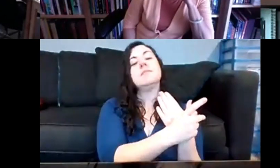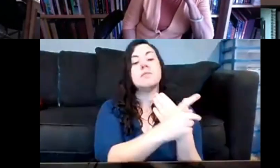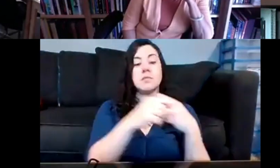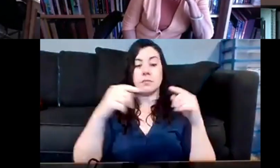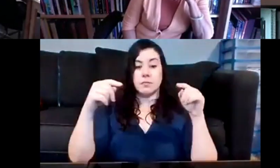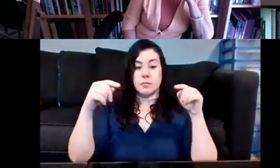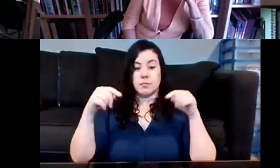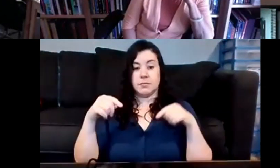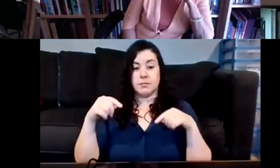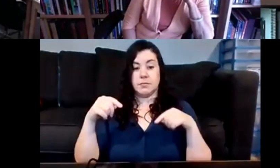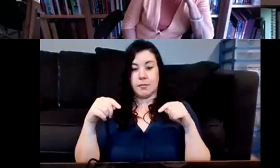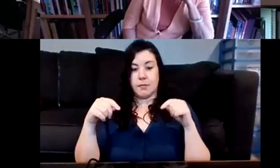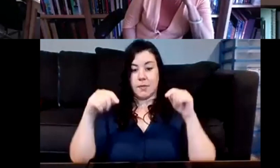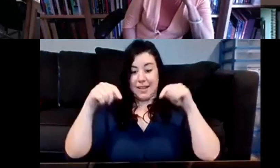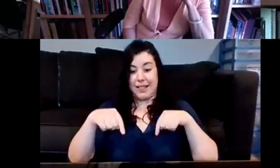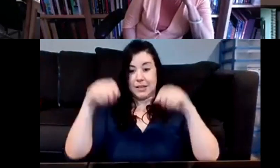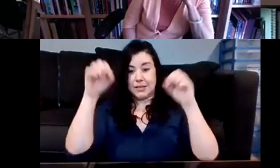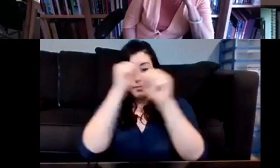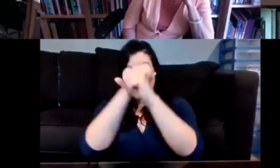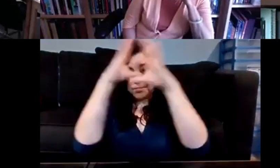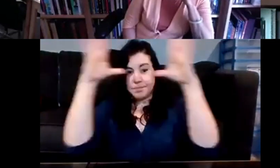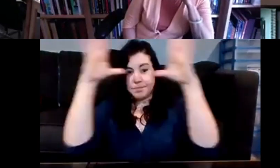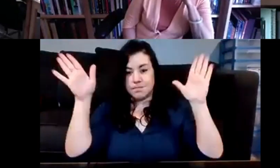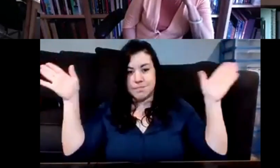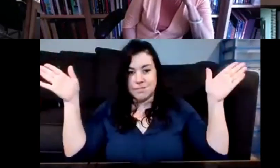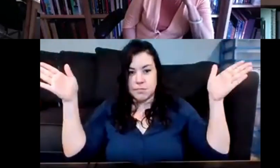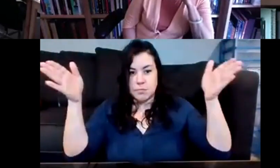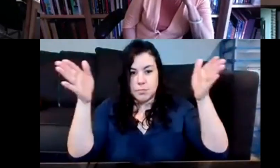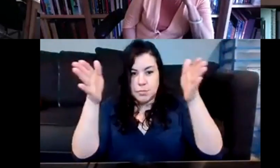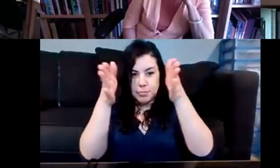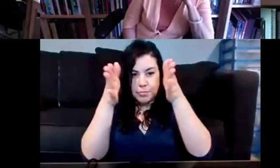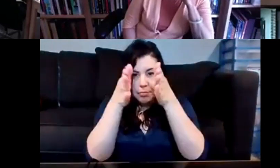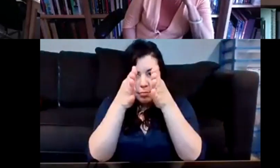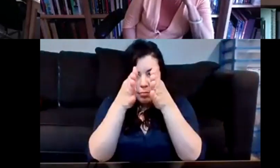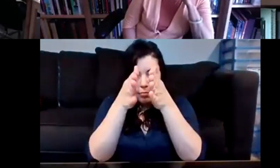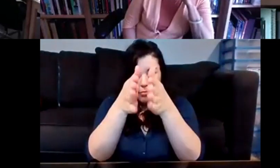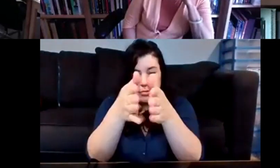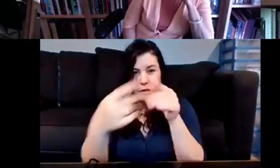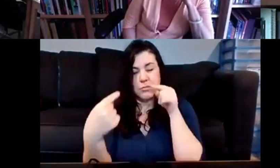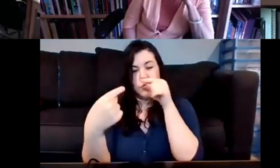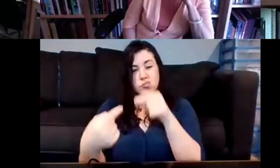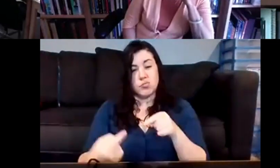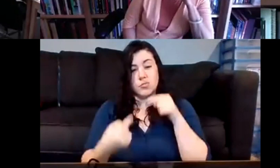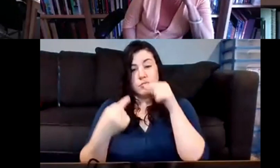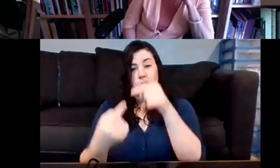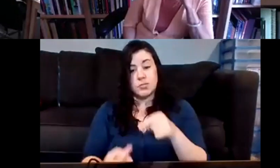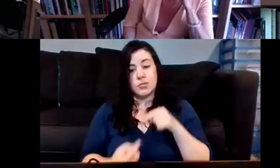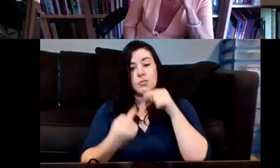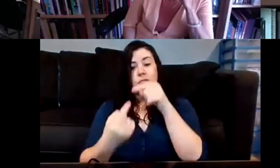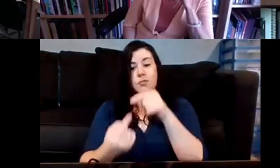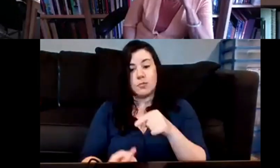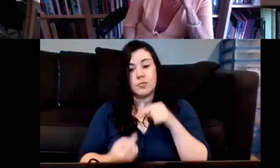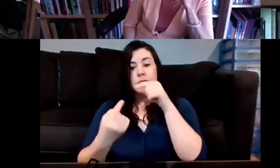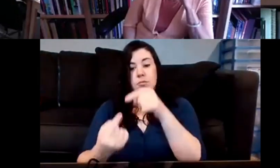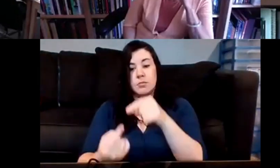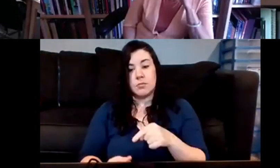narrow set of imaginations. And the imagination is a terrain of struggle. And we would really do well to I think,